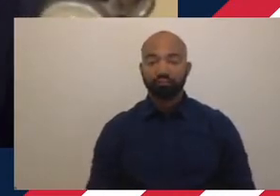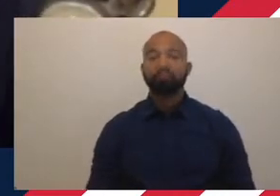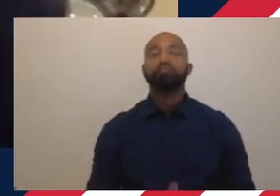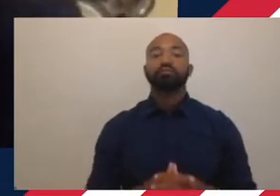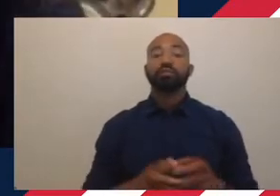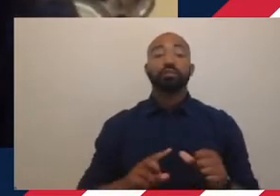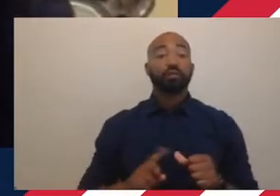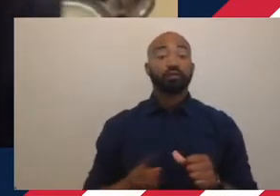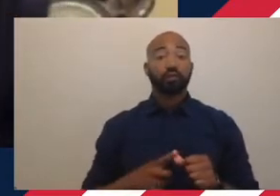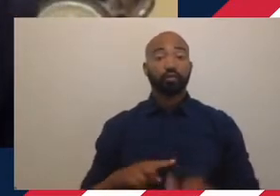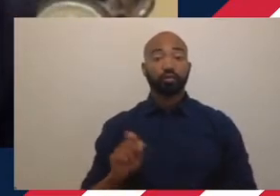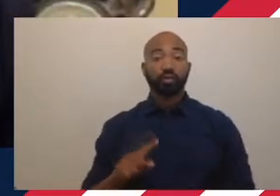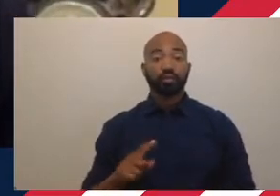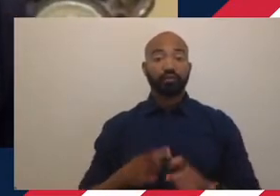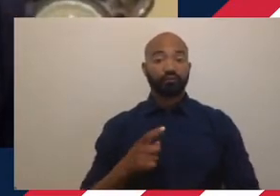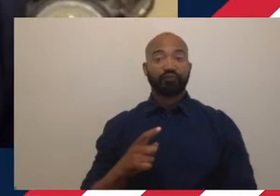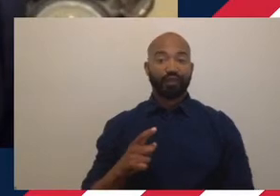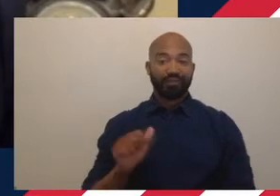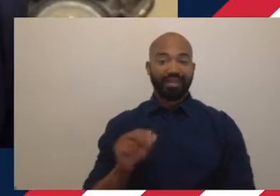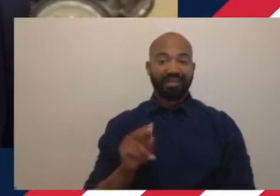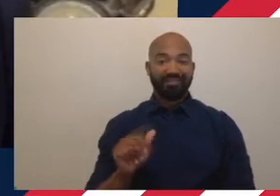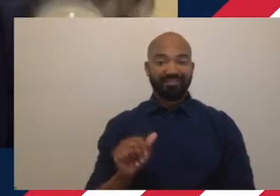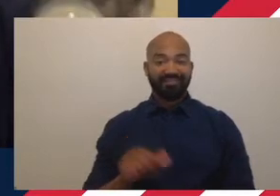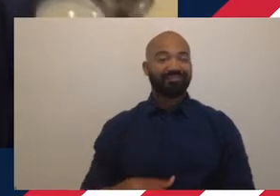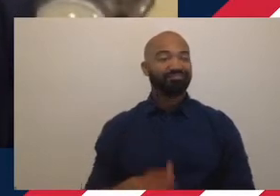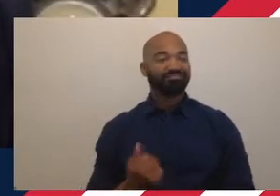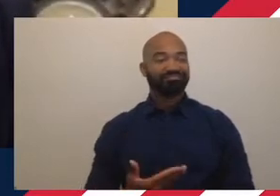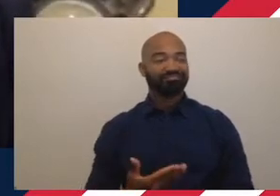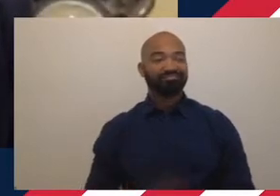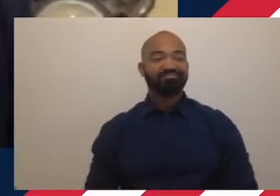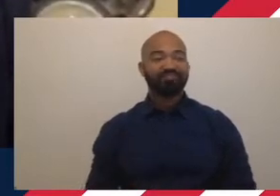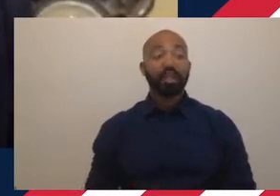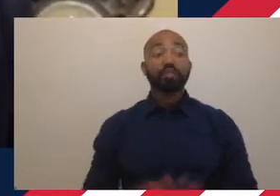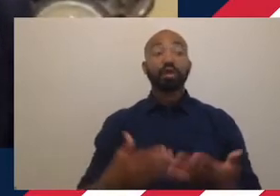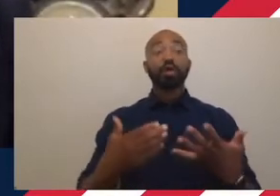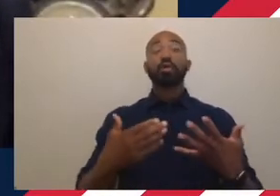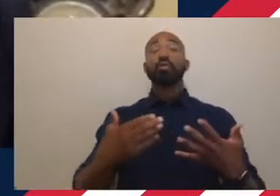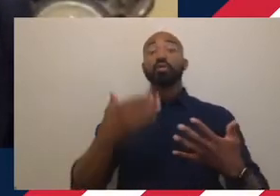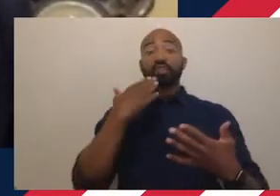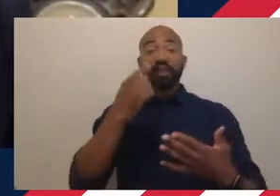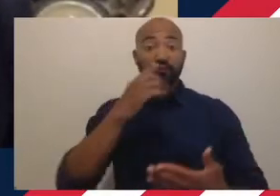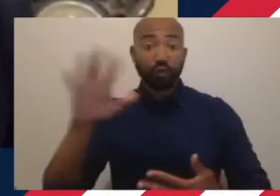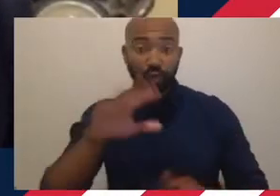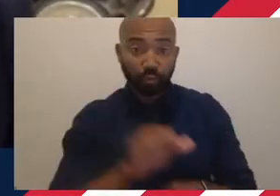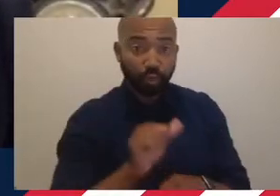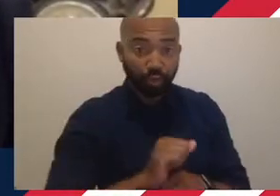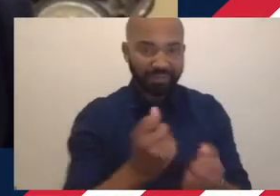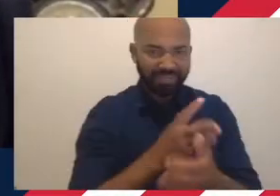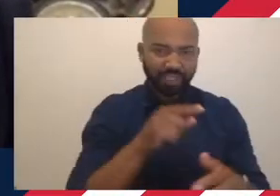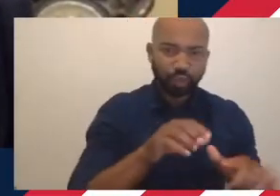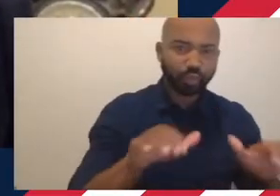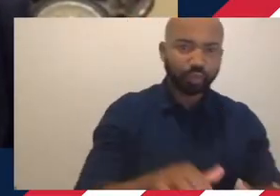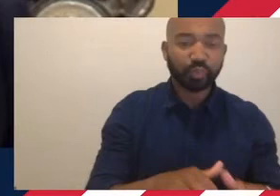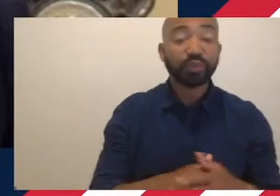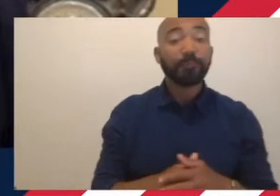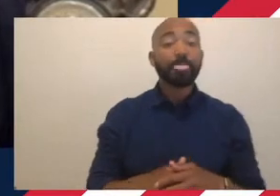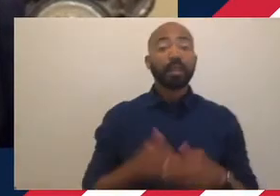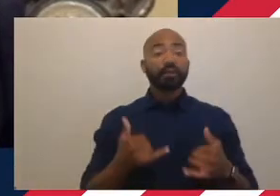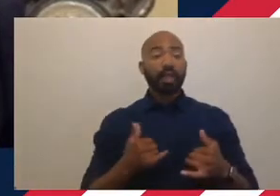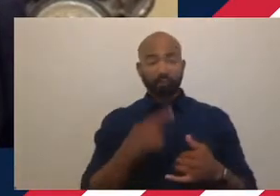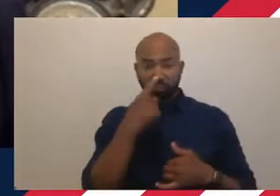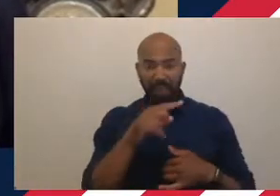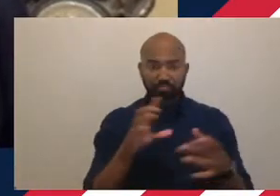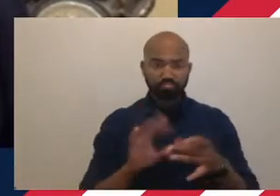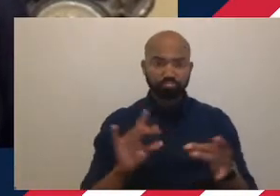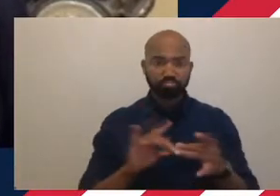Mayor. So Dr. Mona, thank you for all you do. I'd like to ask you to just speak a little bit more